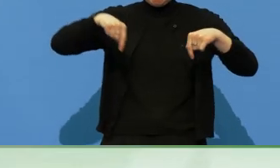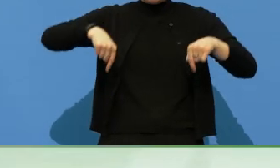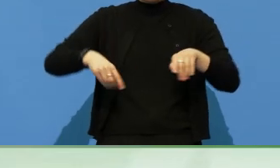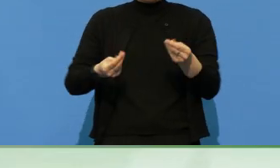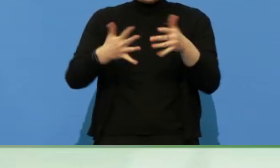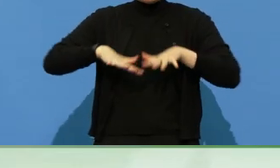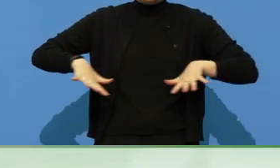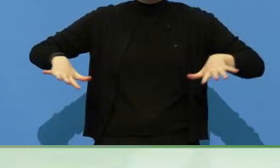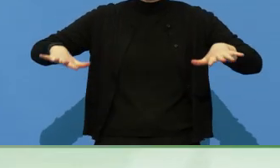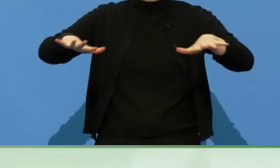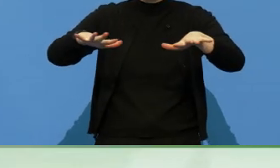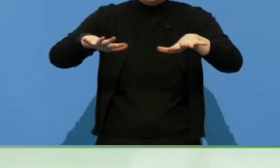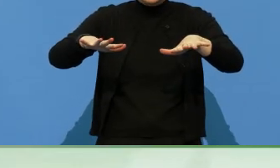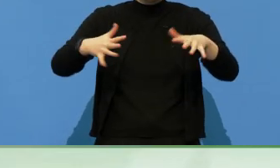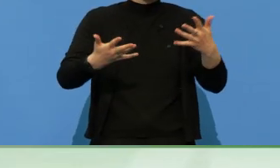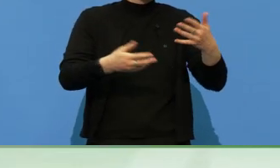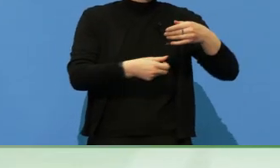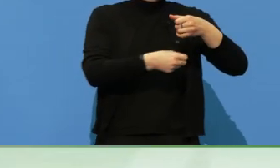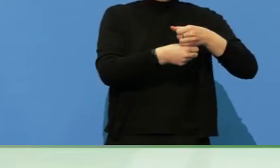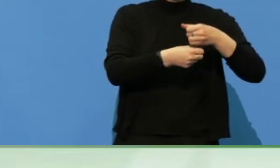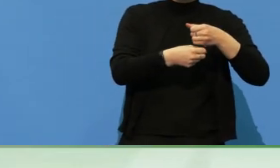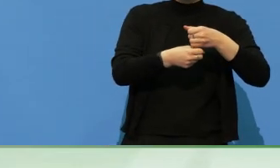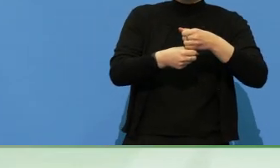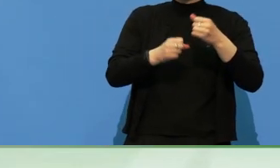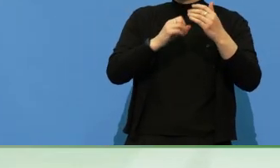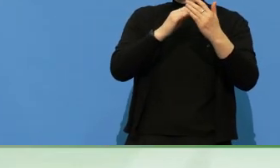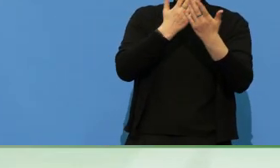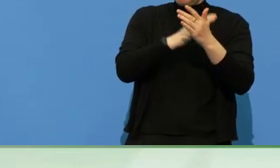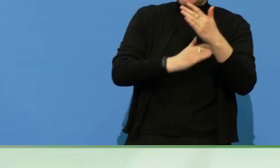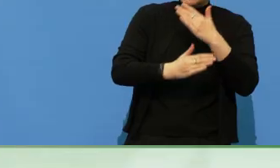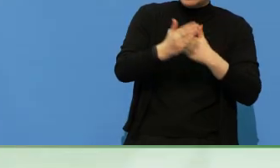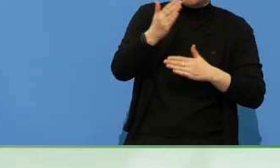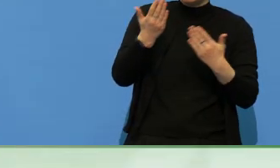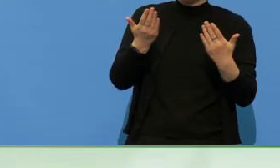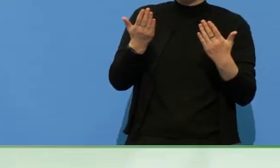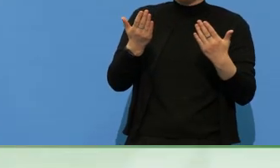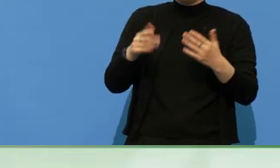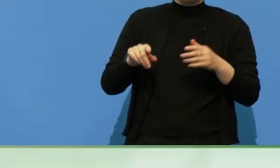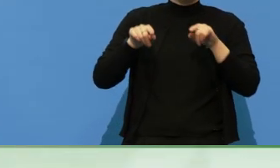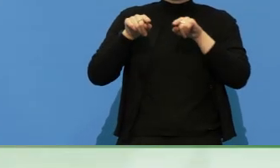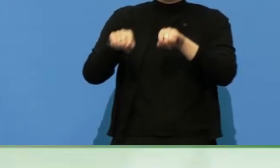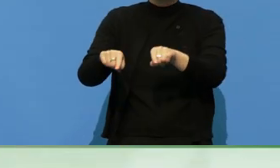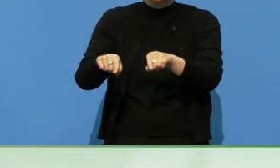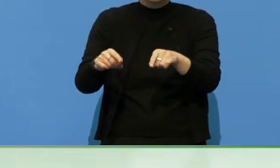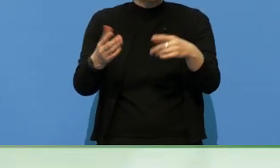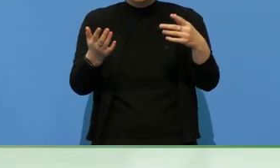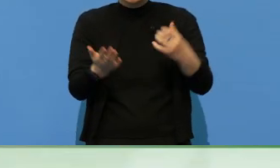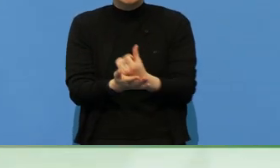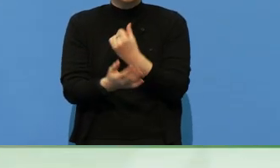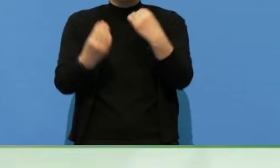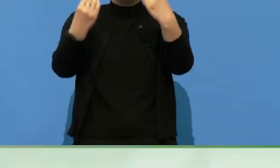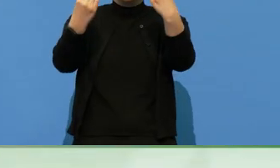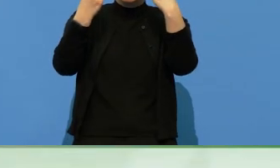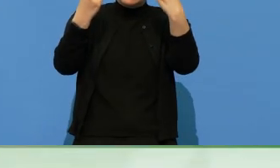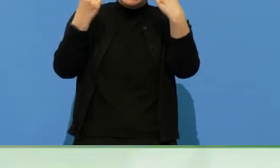for their employees or the designers, the engineers, some acculturation trainings, some